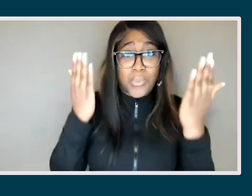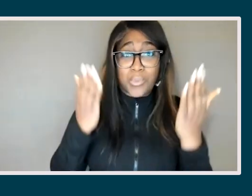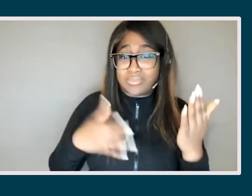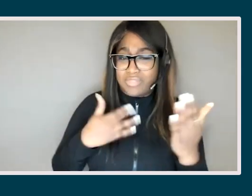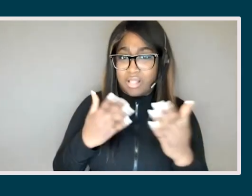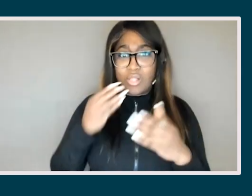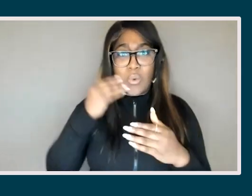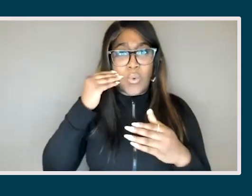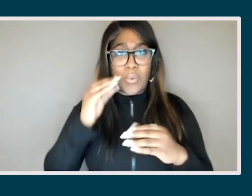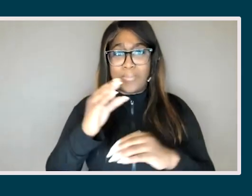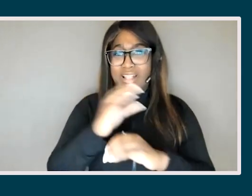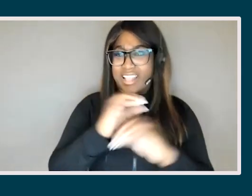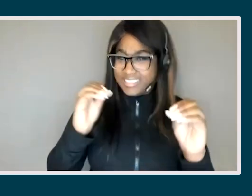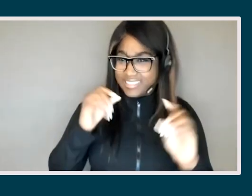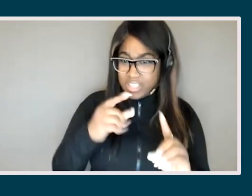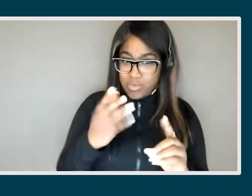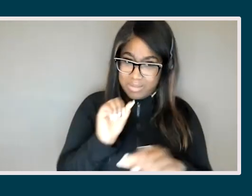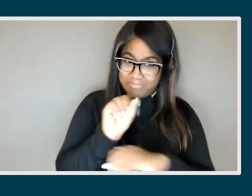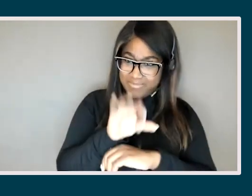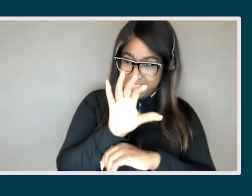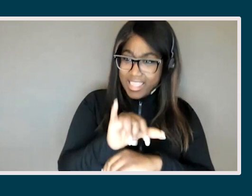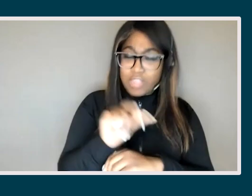at some point. And that